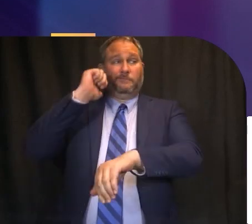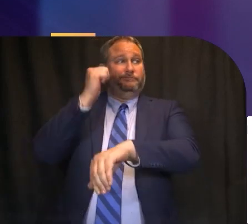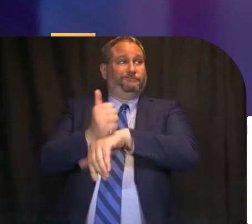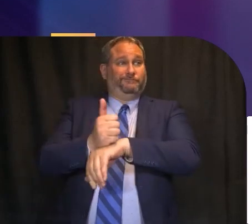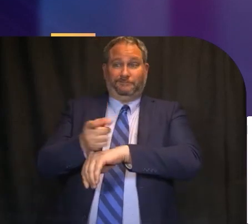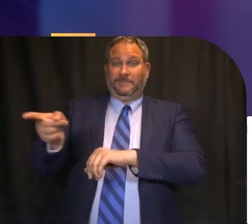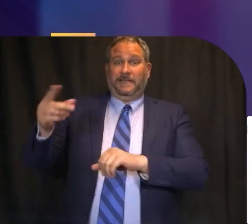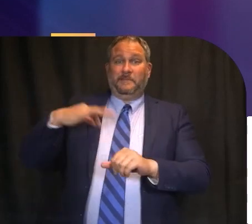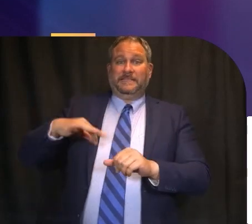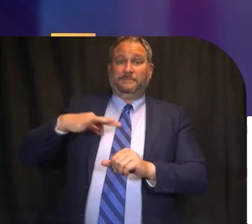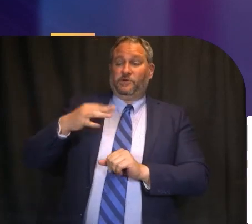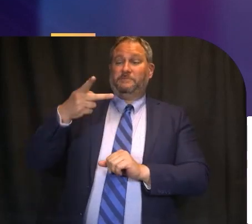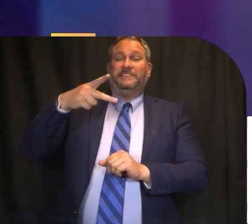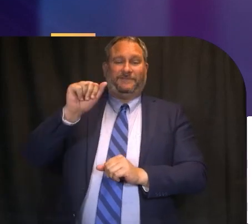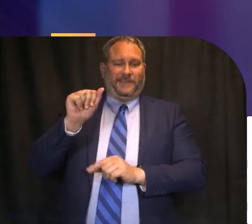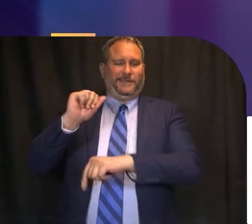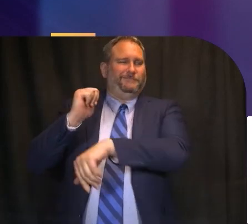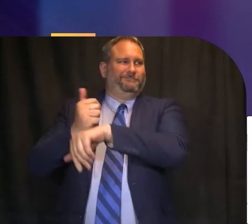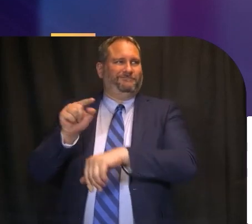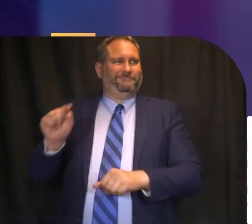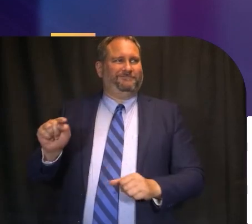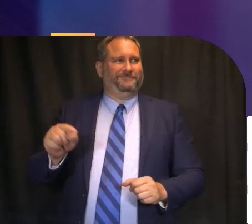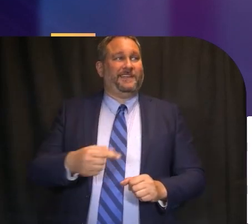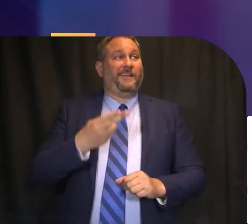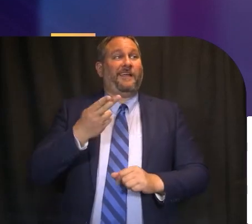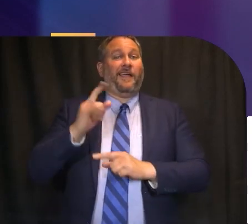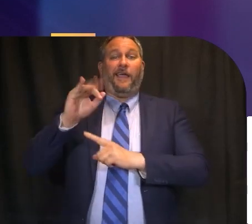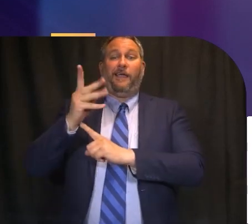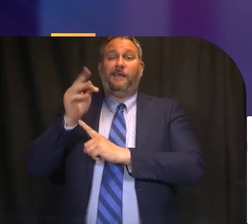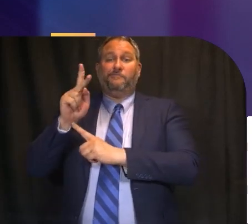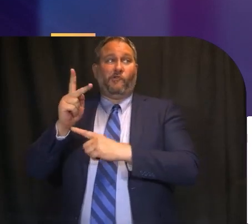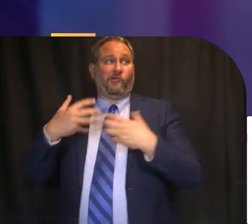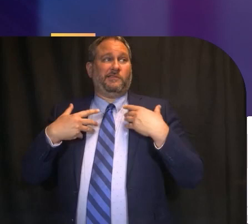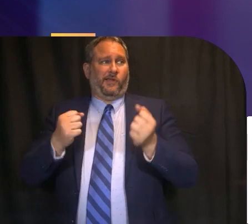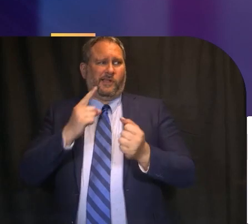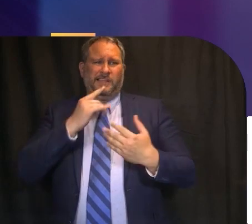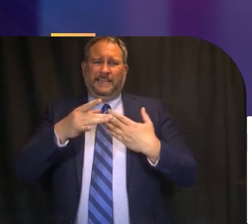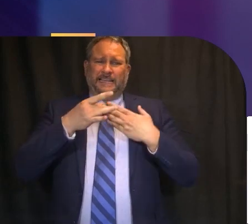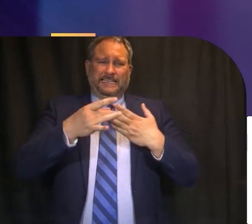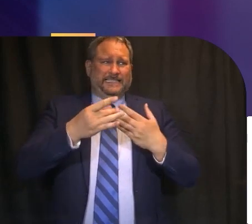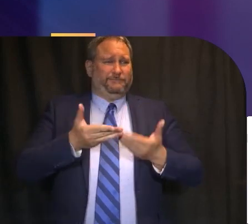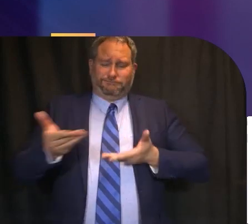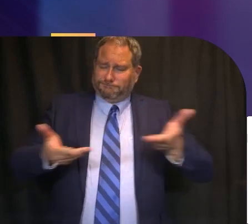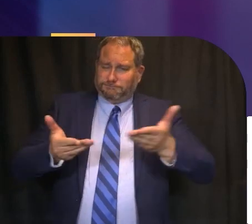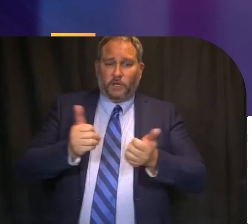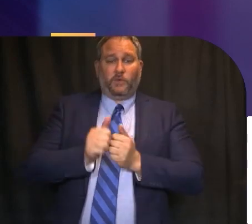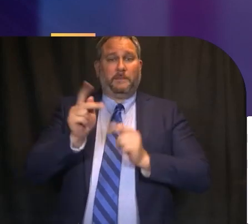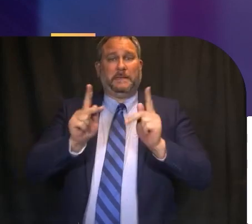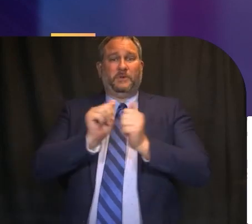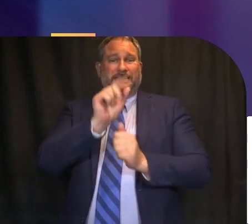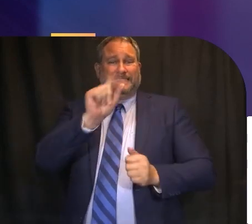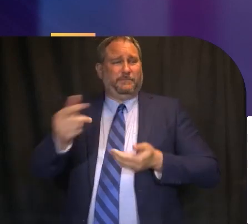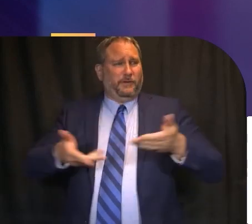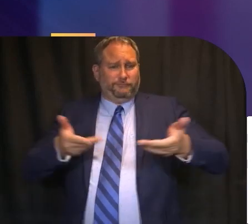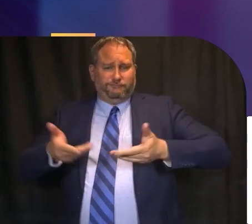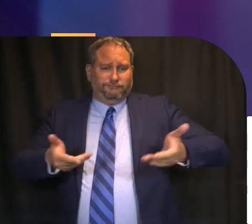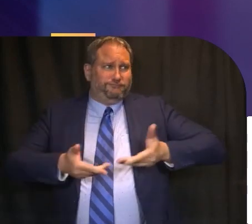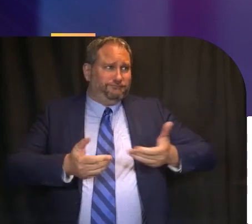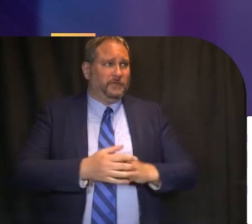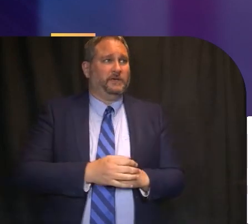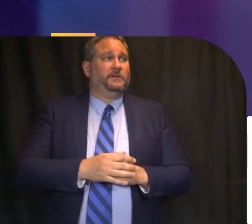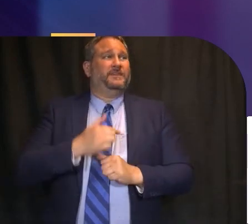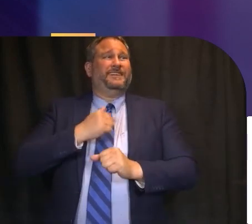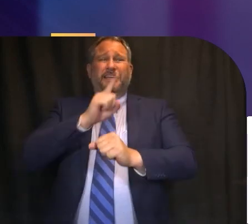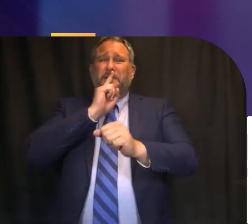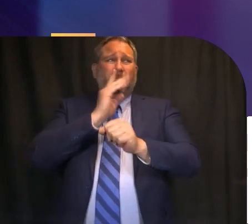in hiring people with disabilities. So for their unwavering commitment to disability rights, I'm